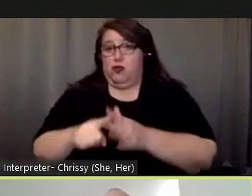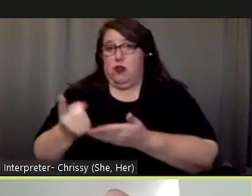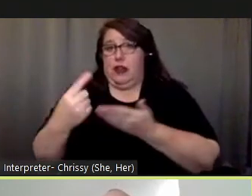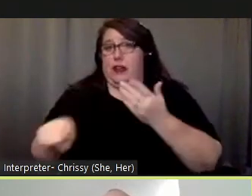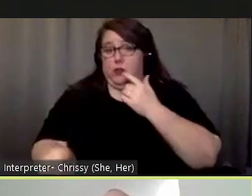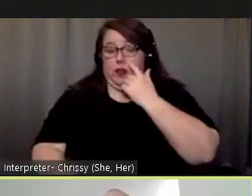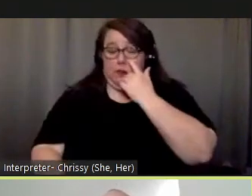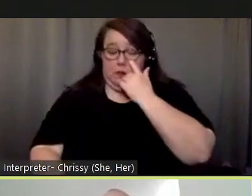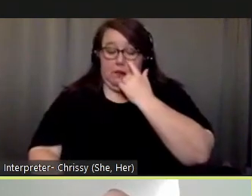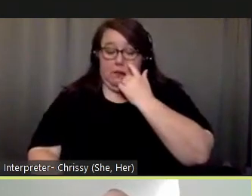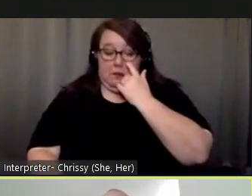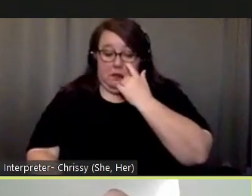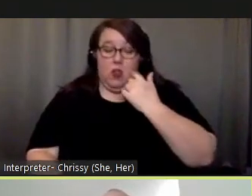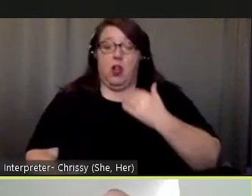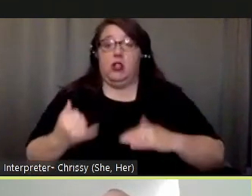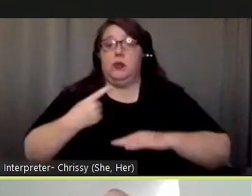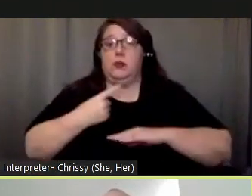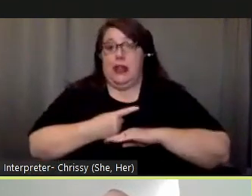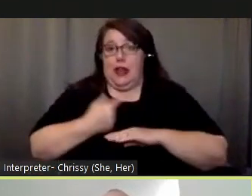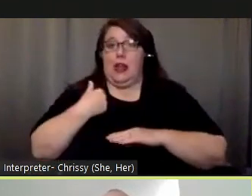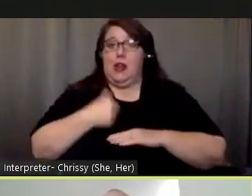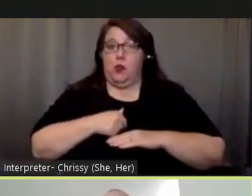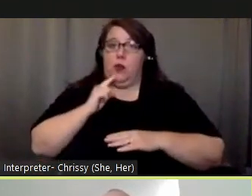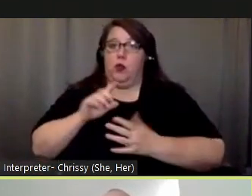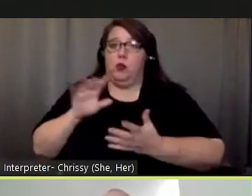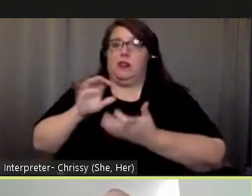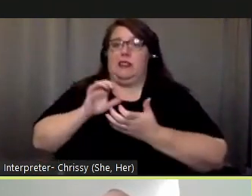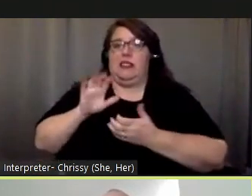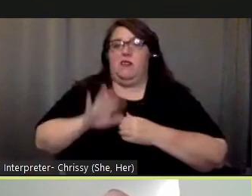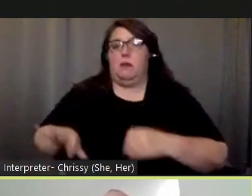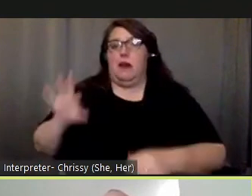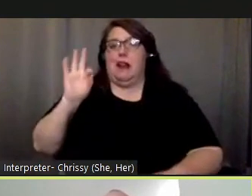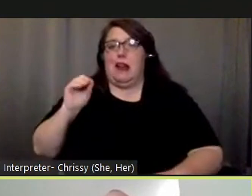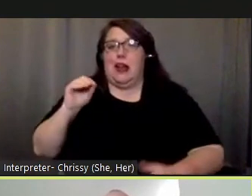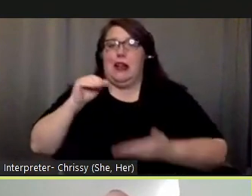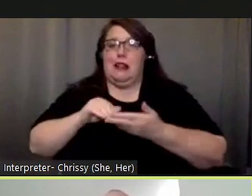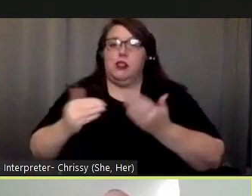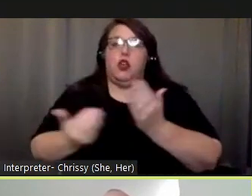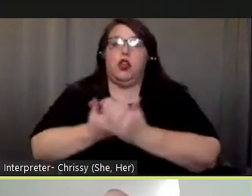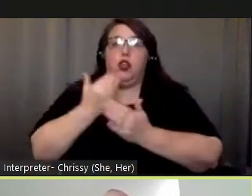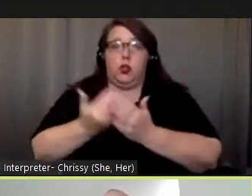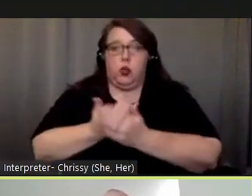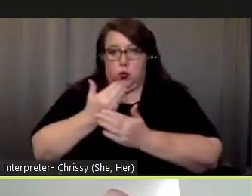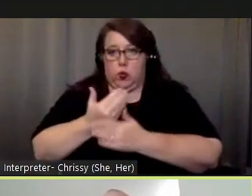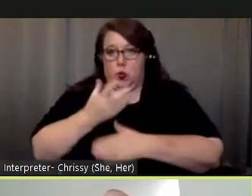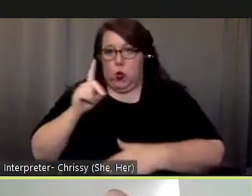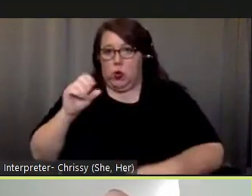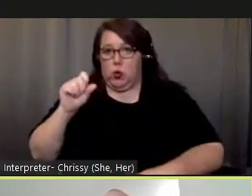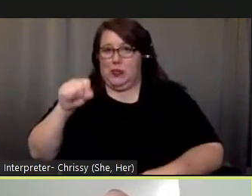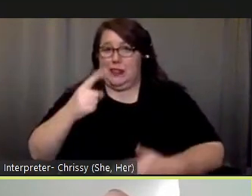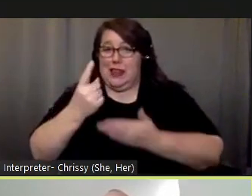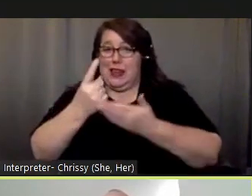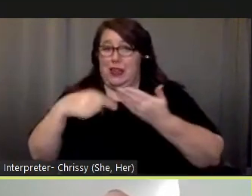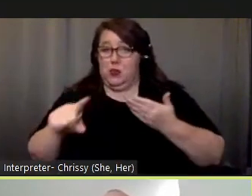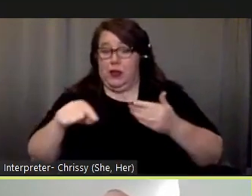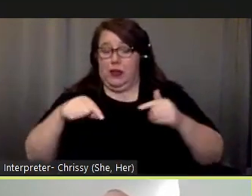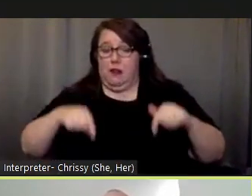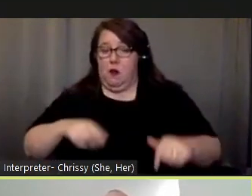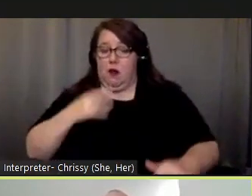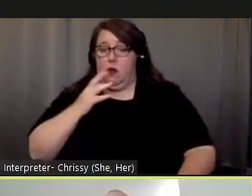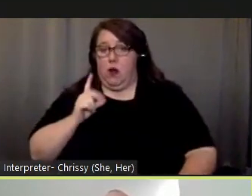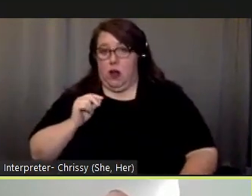we, as of today, will receive approximately 90,000 new doses next week in Colorado. In addition to